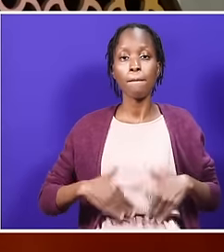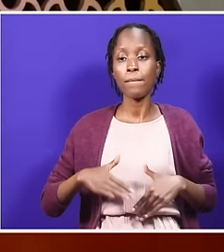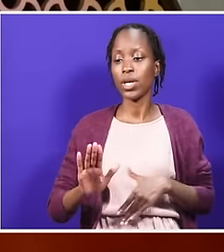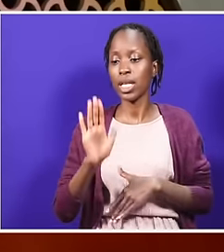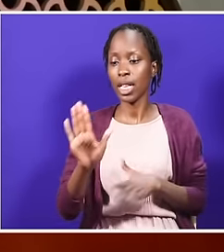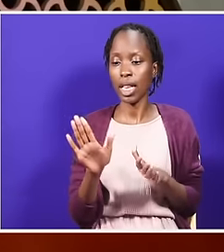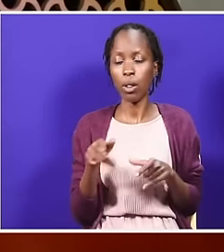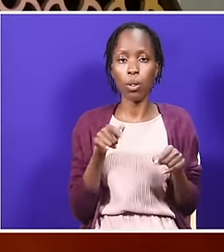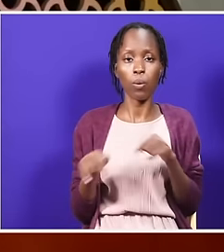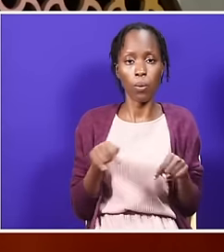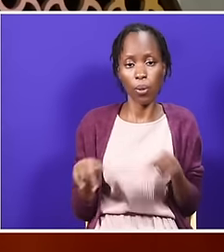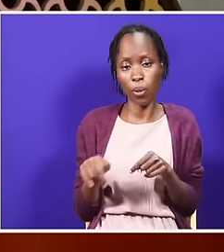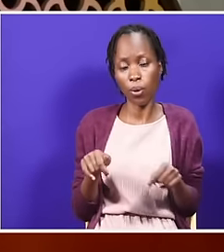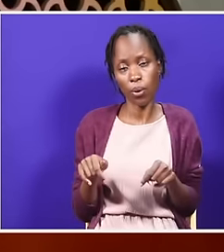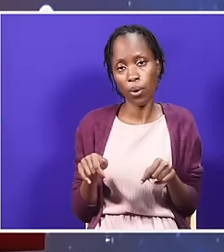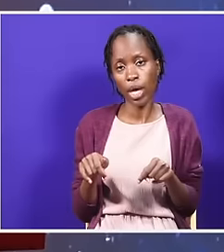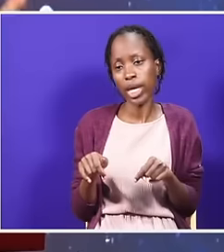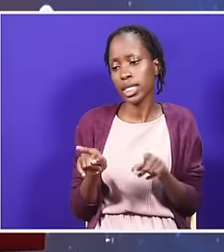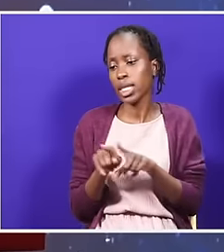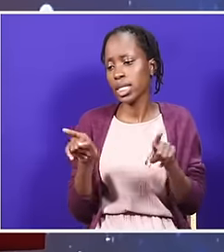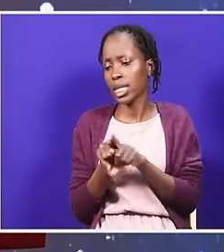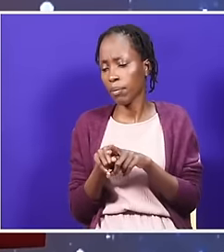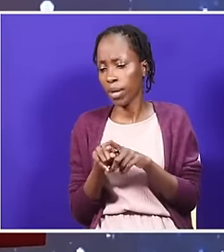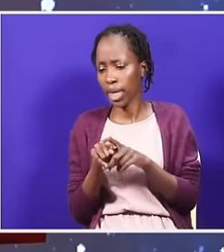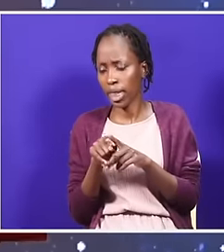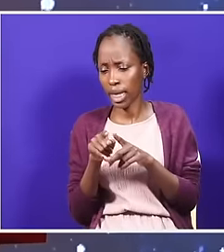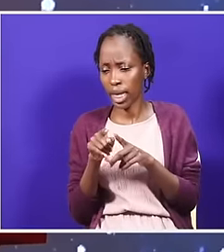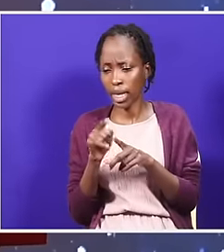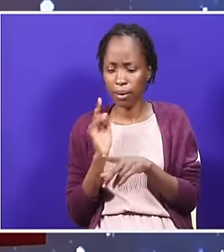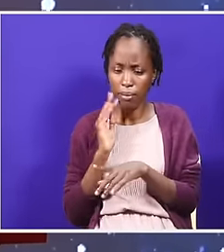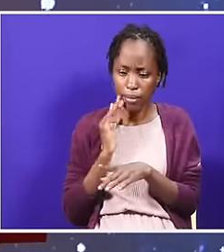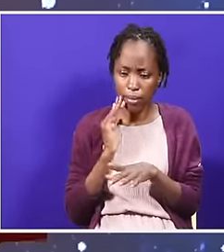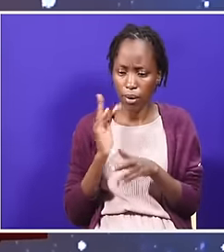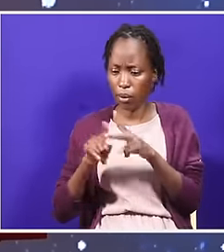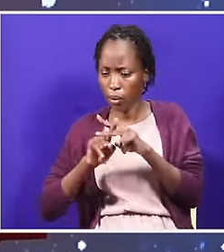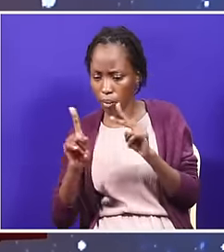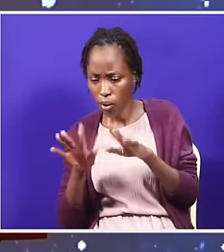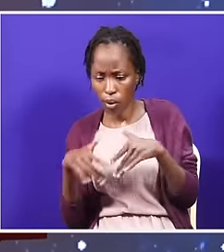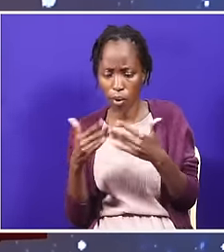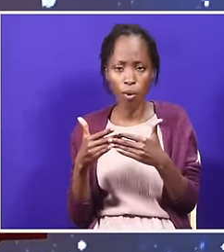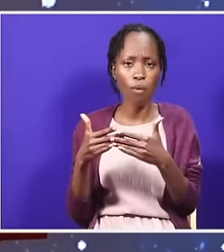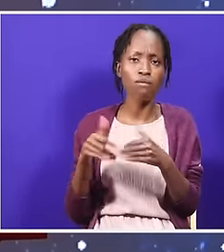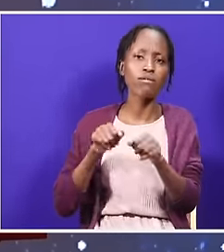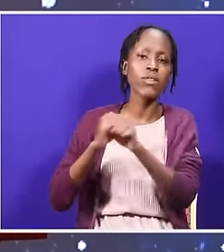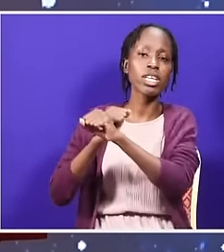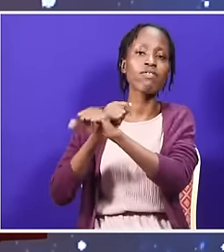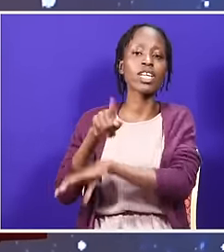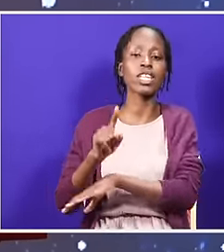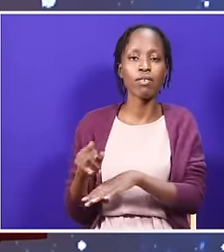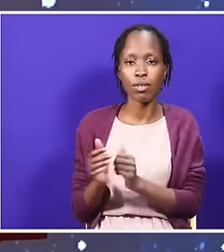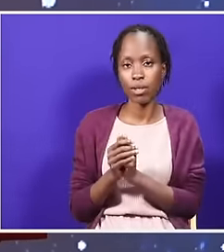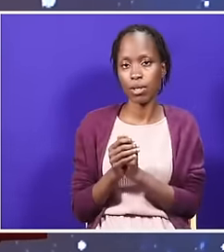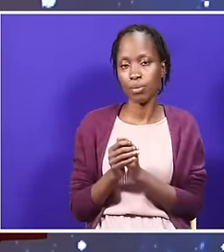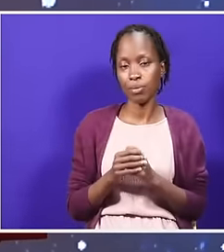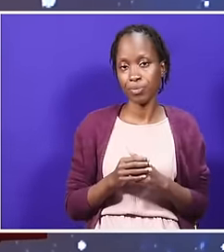one of four responses. They either want to flee, they want to fight, they get paralyzed, or they start